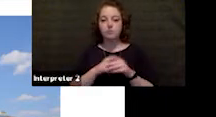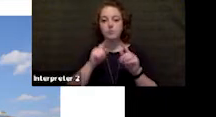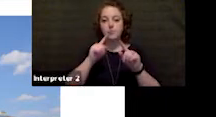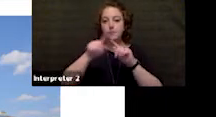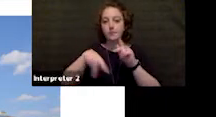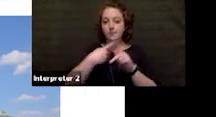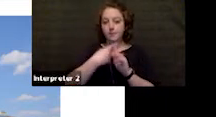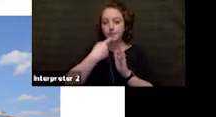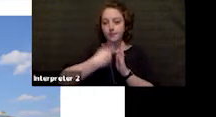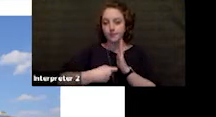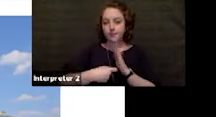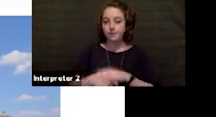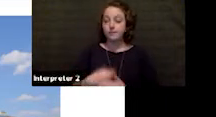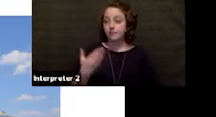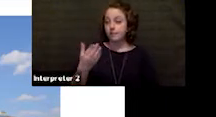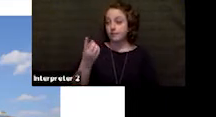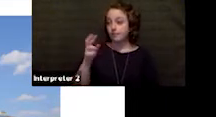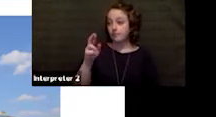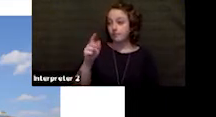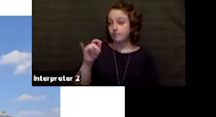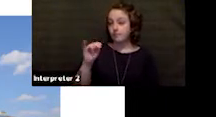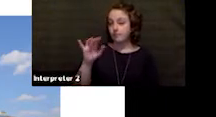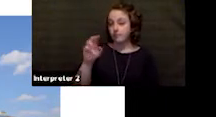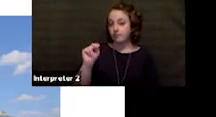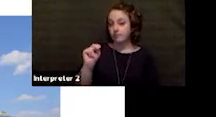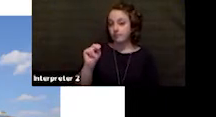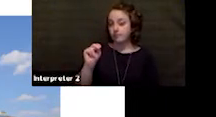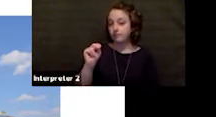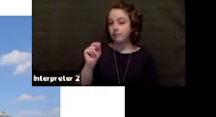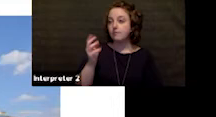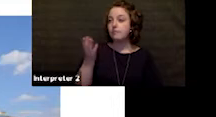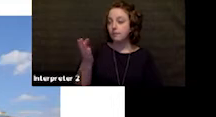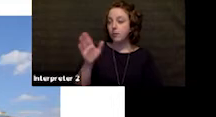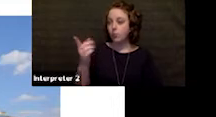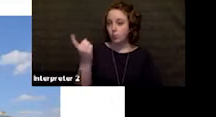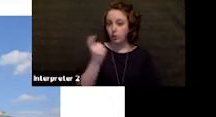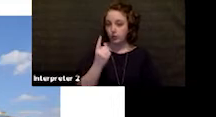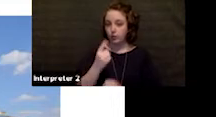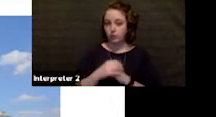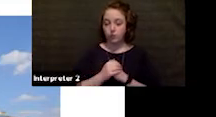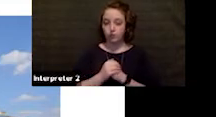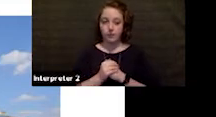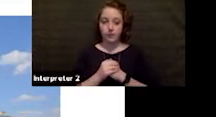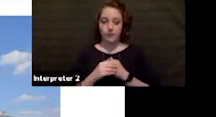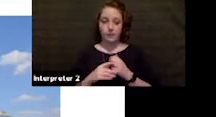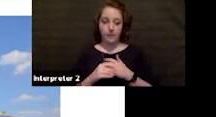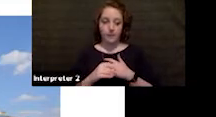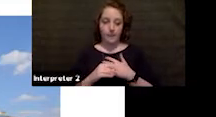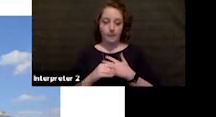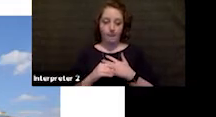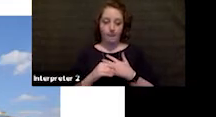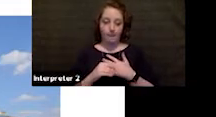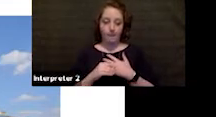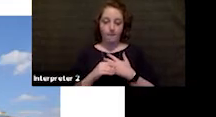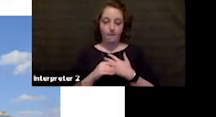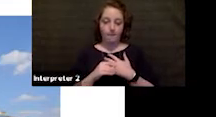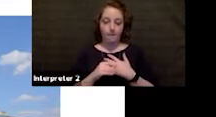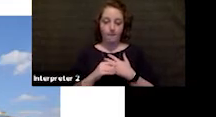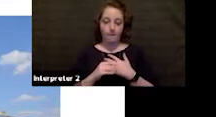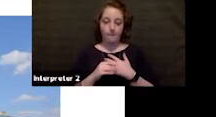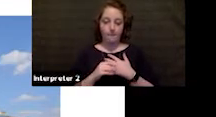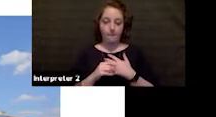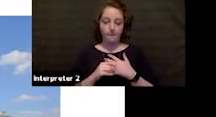Kincannon, I saw your question there. We are also